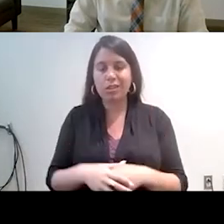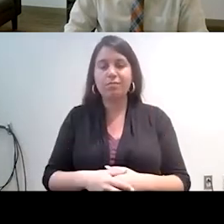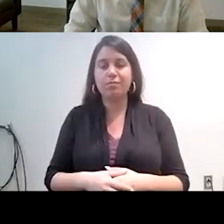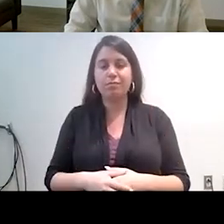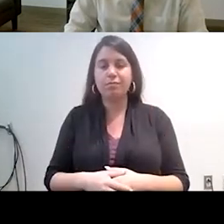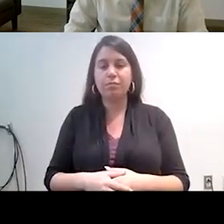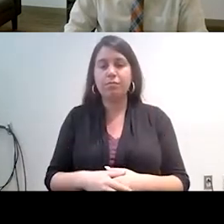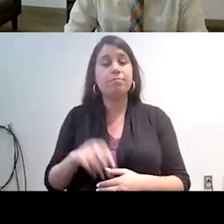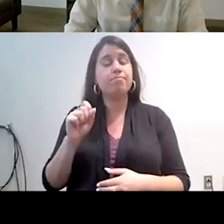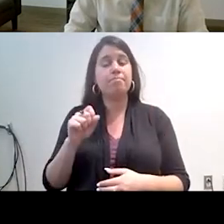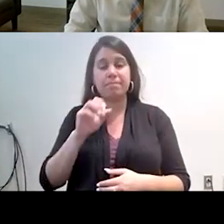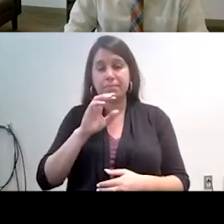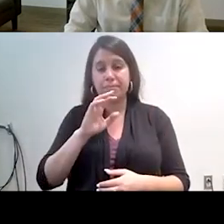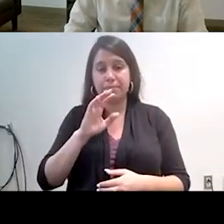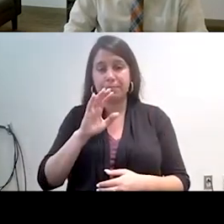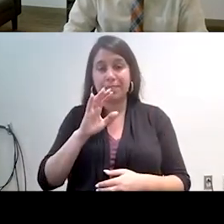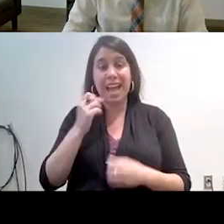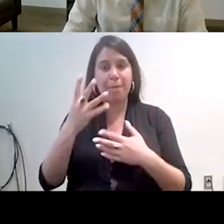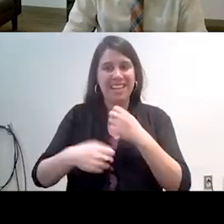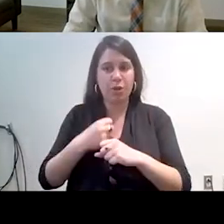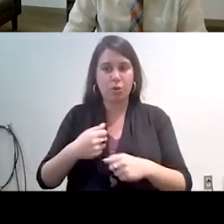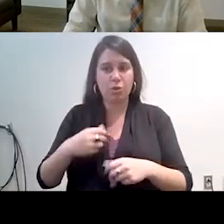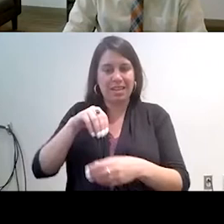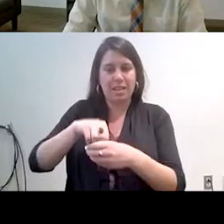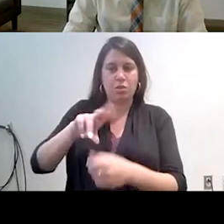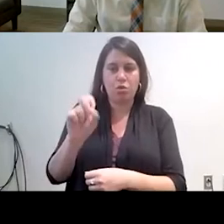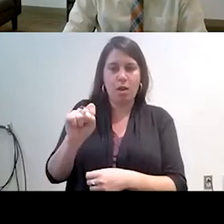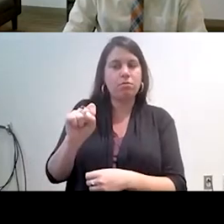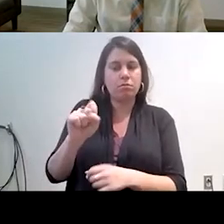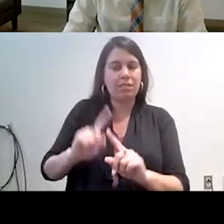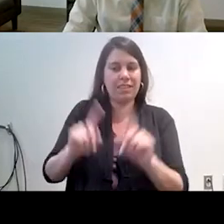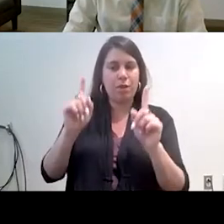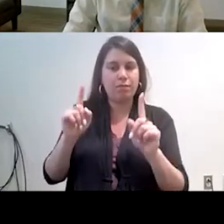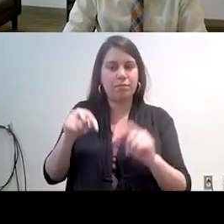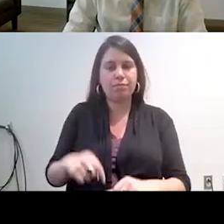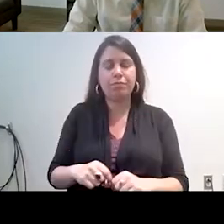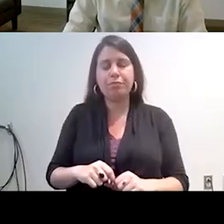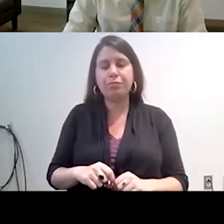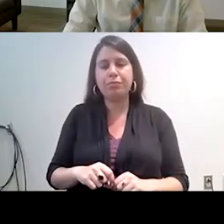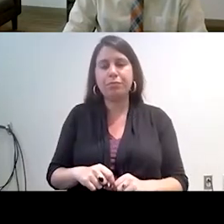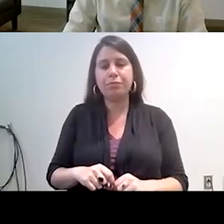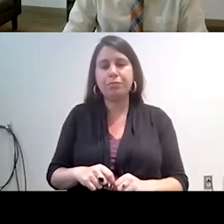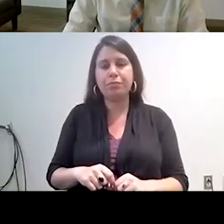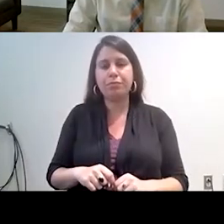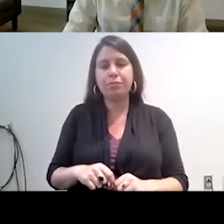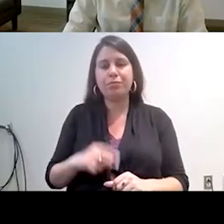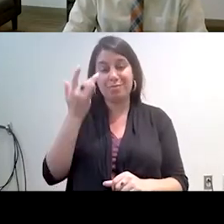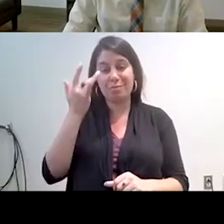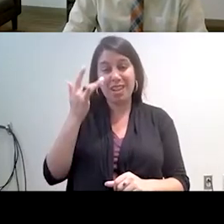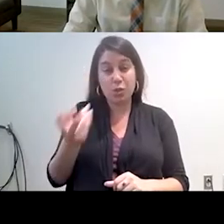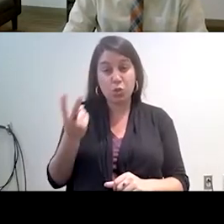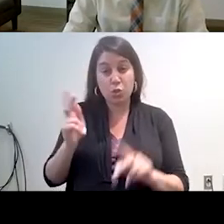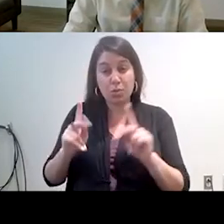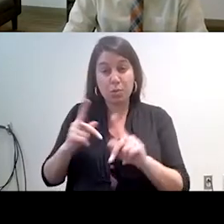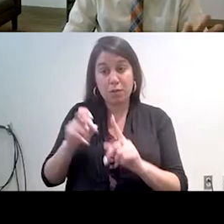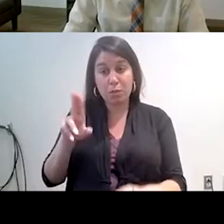but there were differences in the years in the U.S. and that mainly had to do with the fact that those two participants from the U